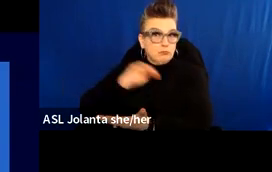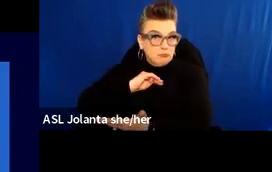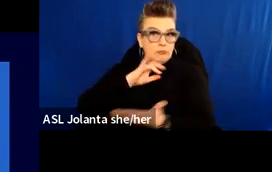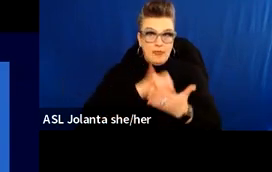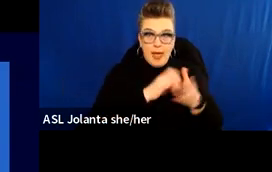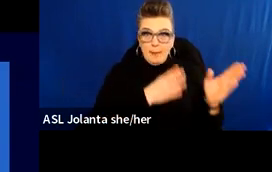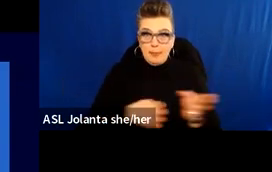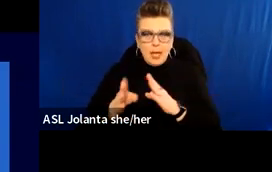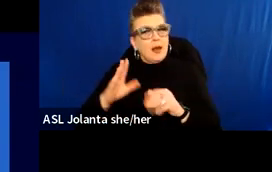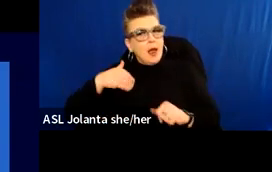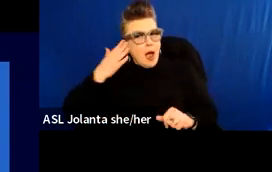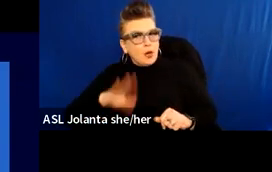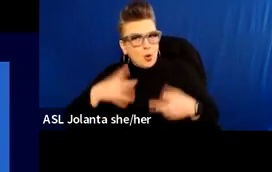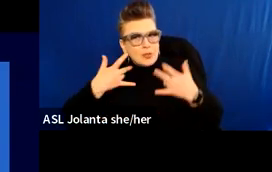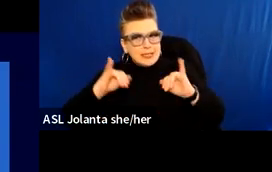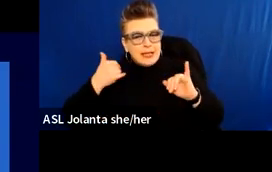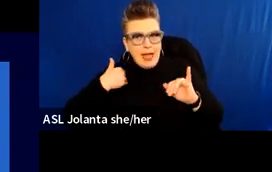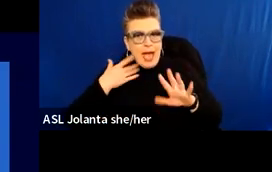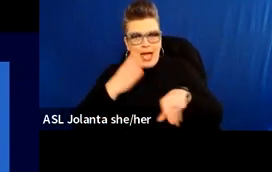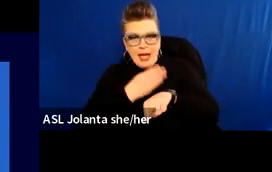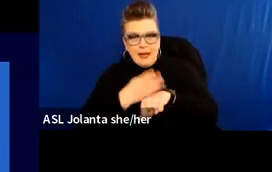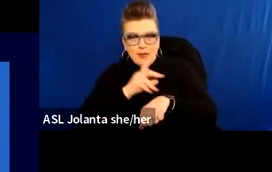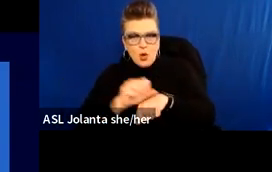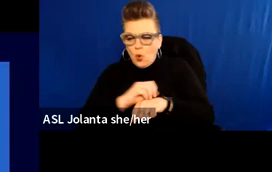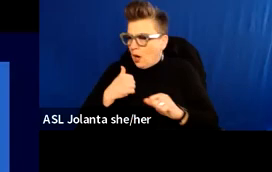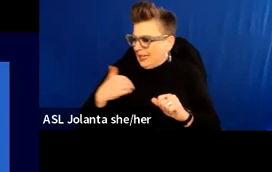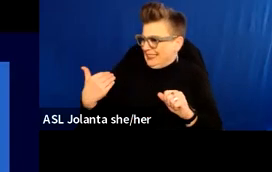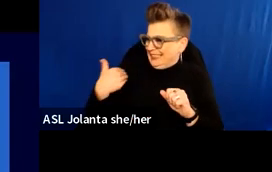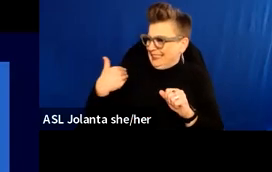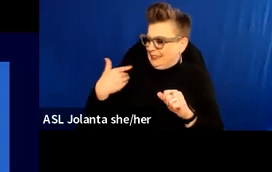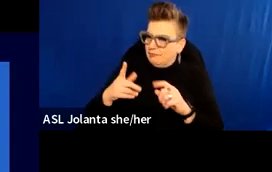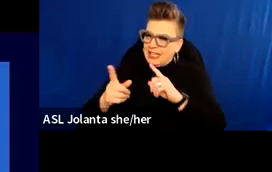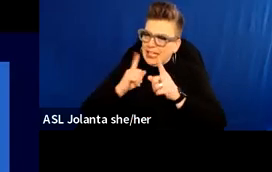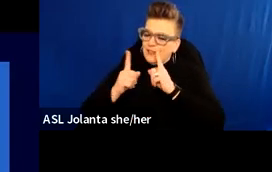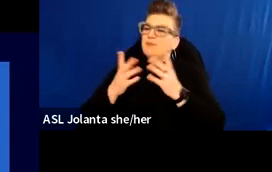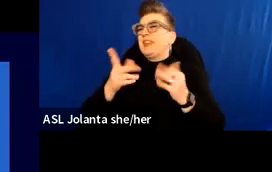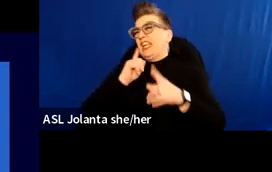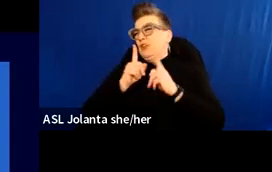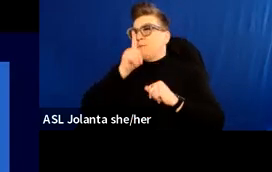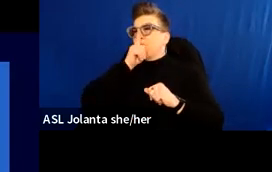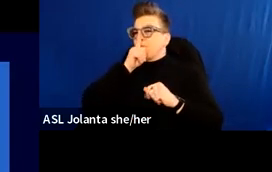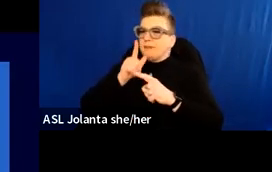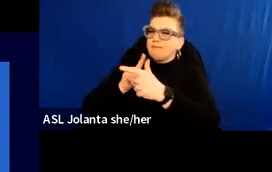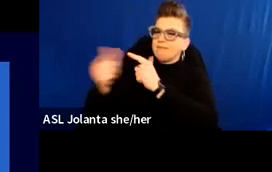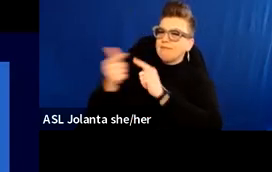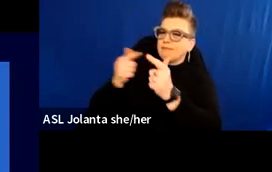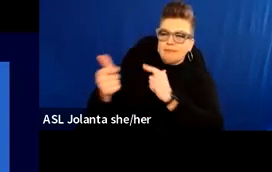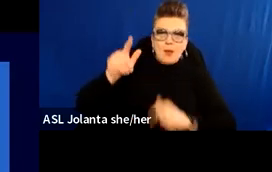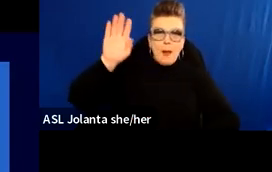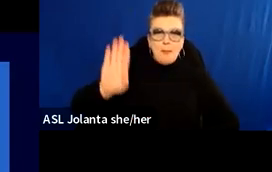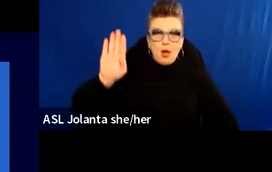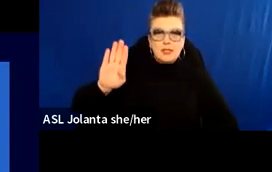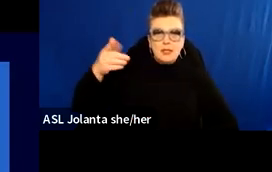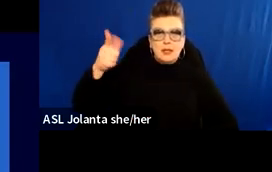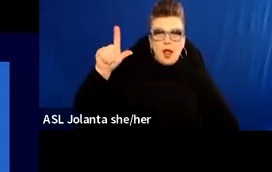think i had an interview with a or a set of exchanges with a boston globe reporter around our readiness and ethnic